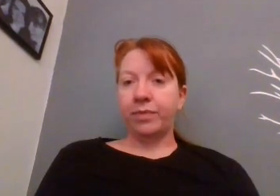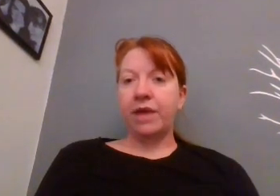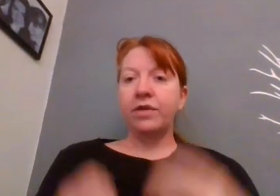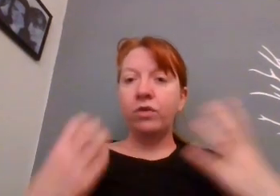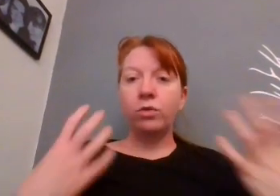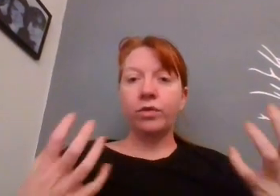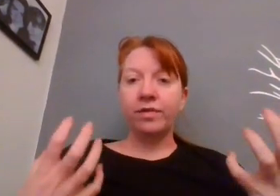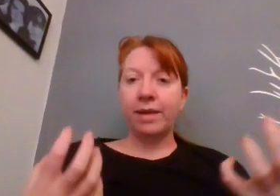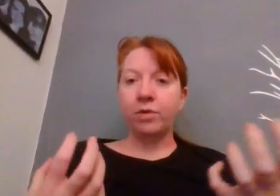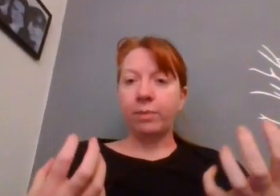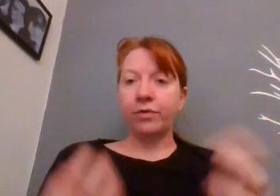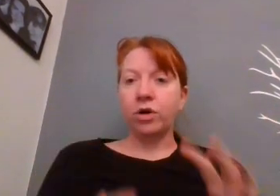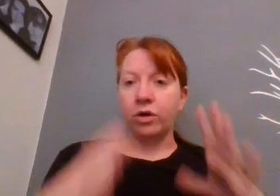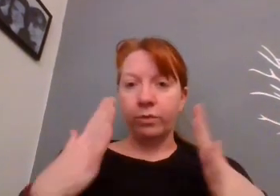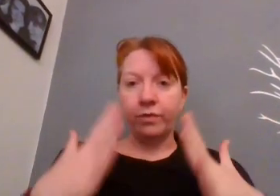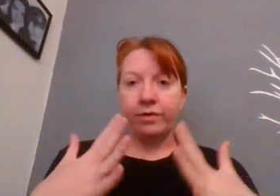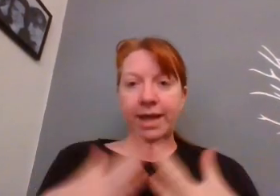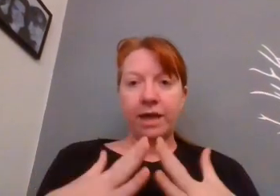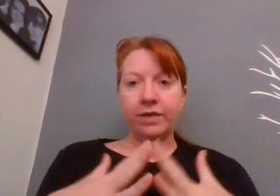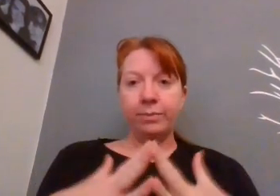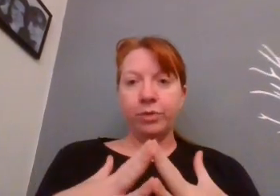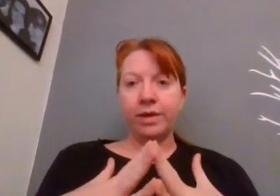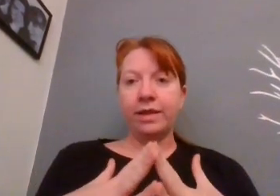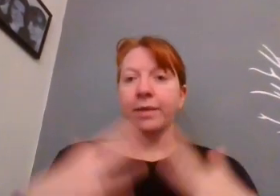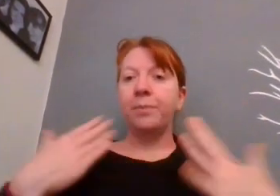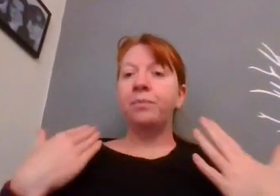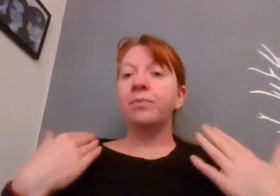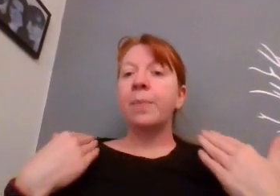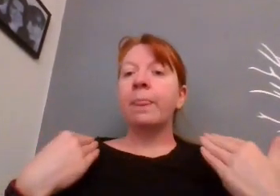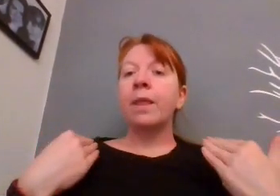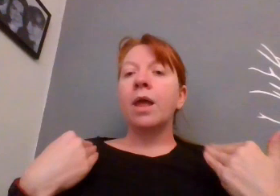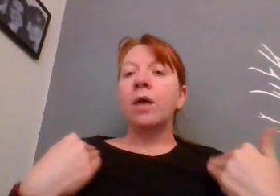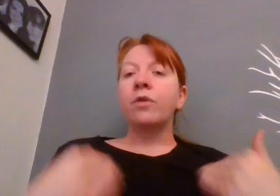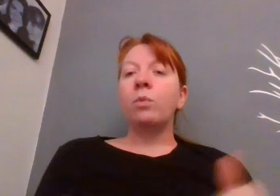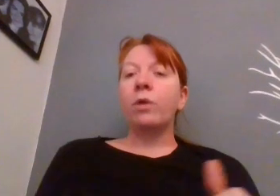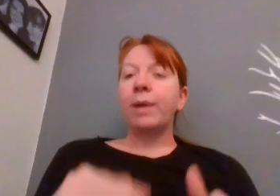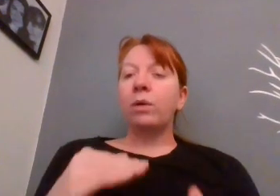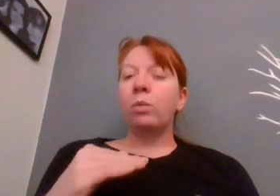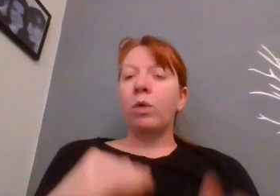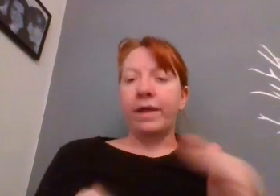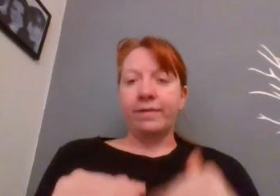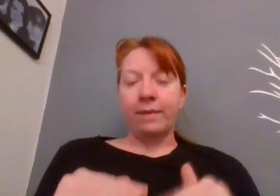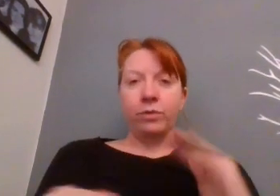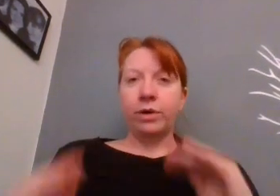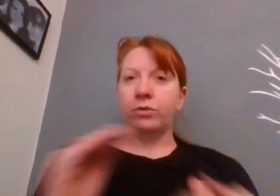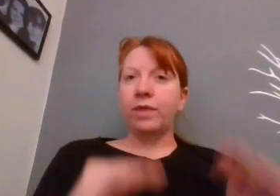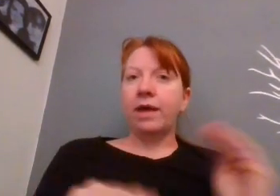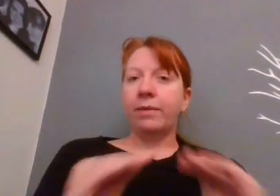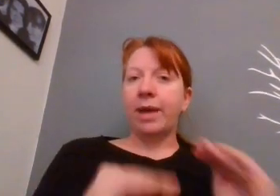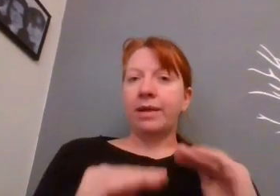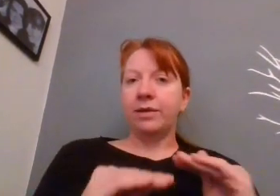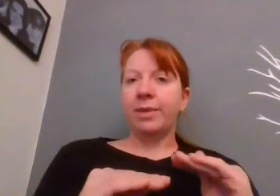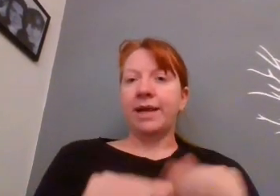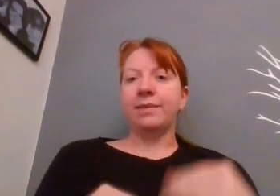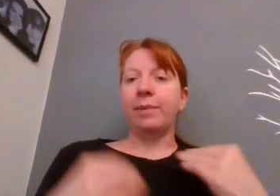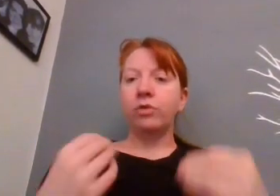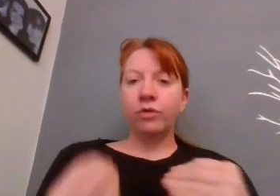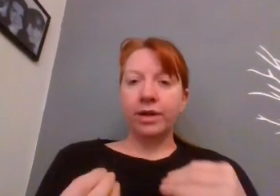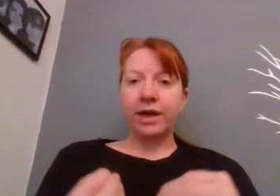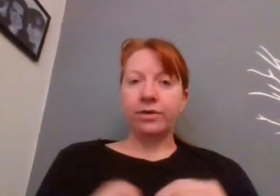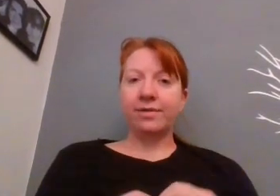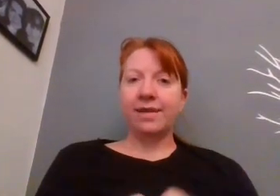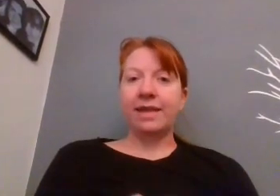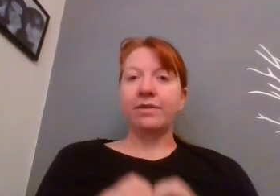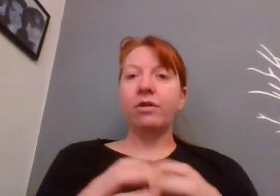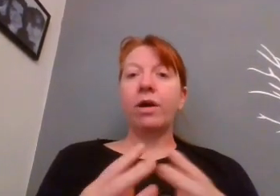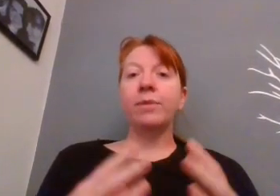times, even if you used the same type of clock that was very carefully put together. Don't worry about why this happens. We're going to talk about a little bit later, but I'm just